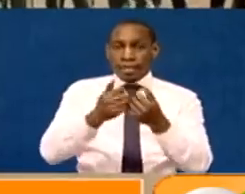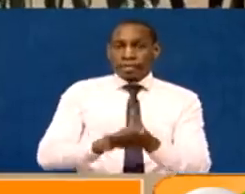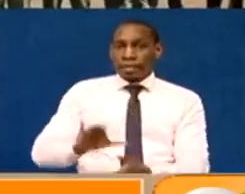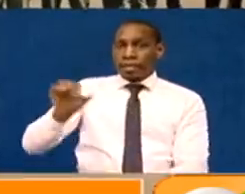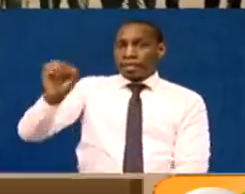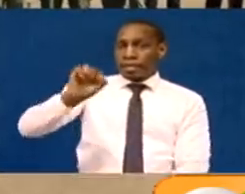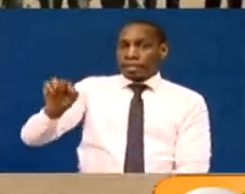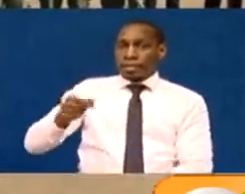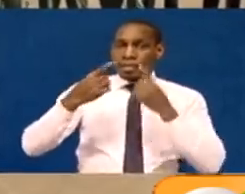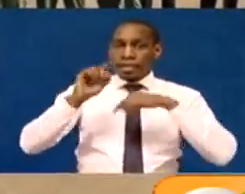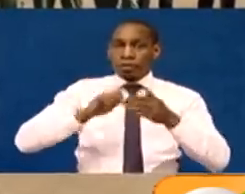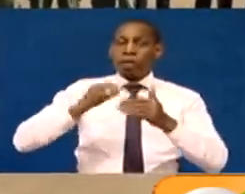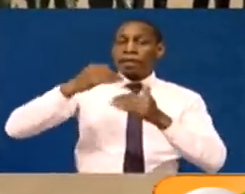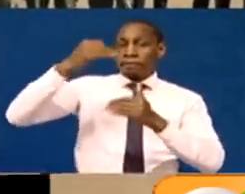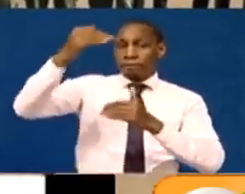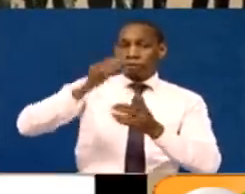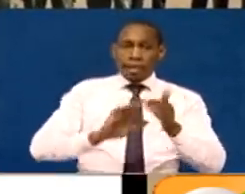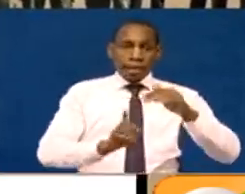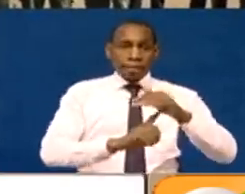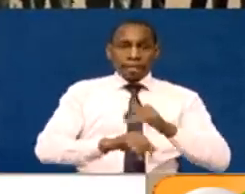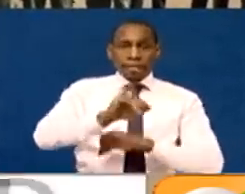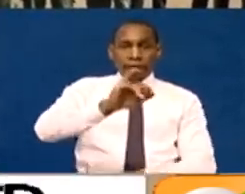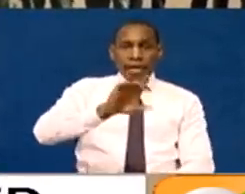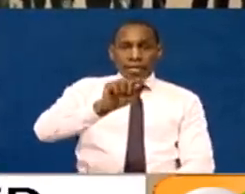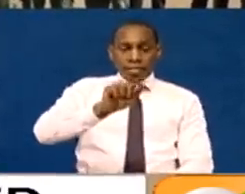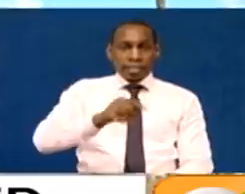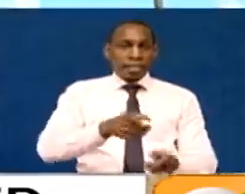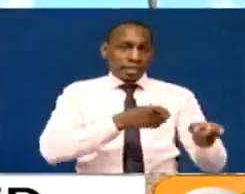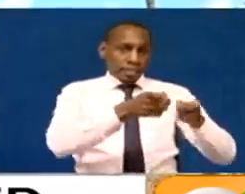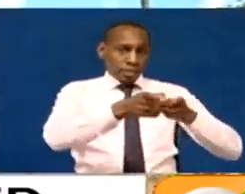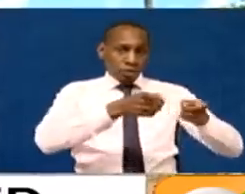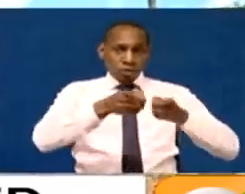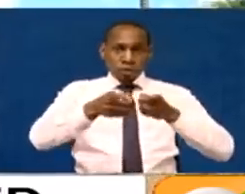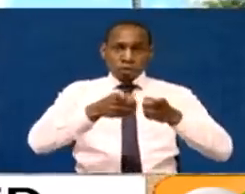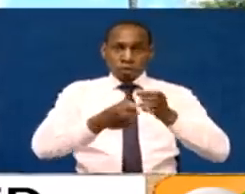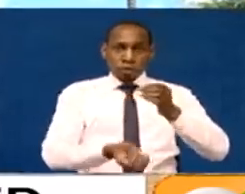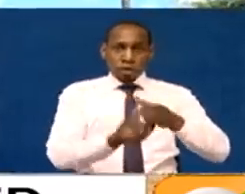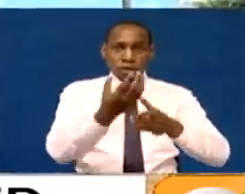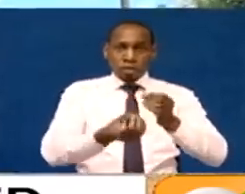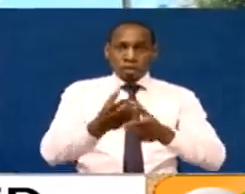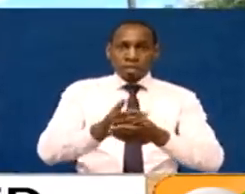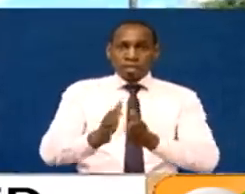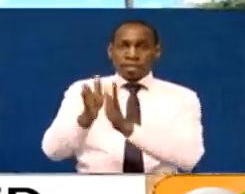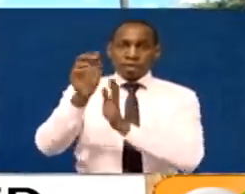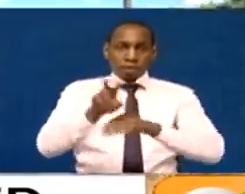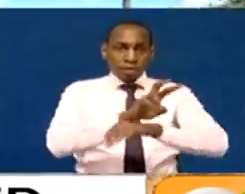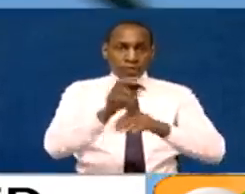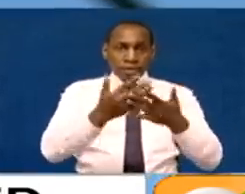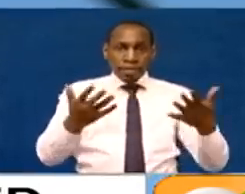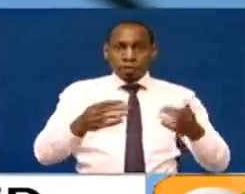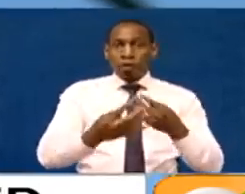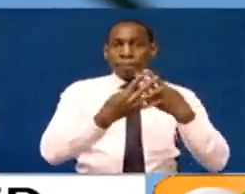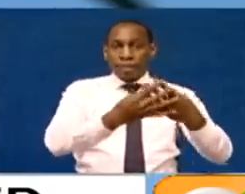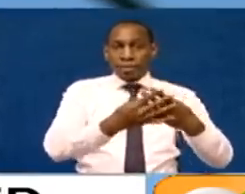The CS announced that going forward, the Ministry of ICT will take charge of the installation of security surveillance equipment at the